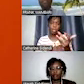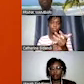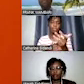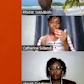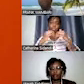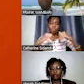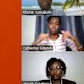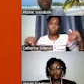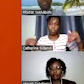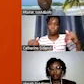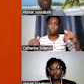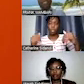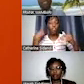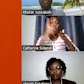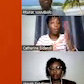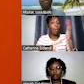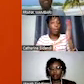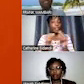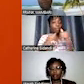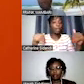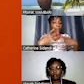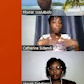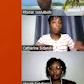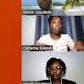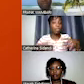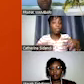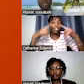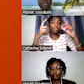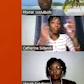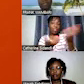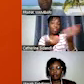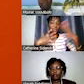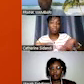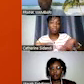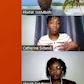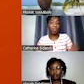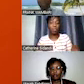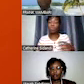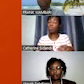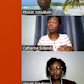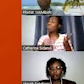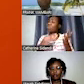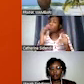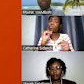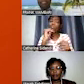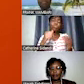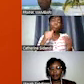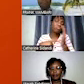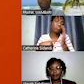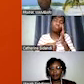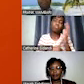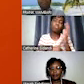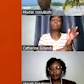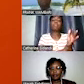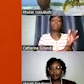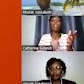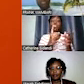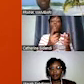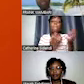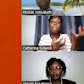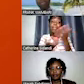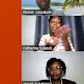from non-successful ones is pure perseverance. So from the business perspective, or even from the